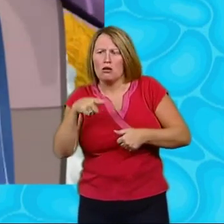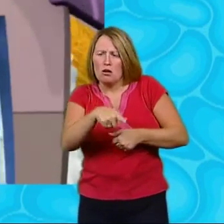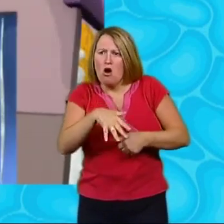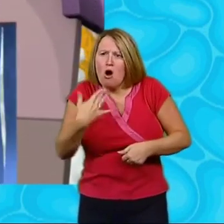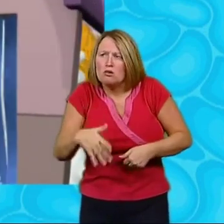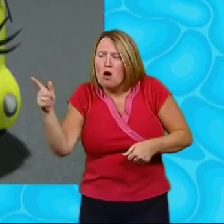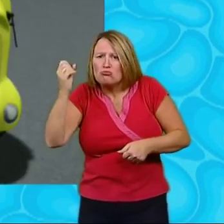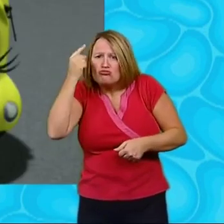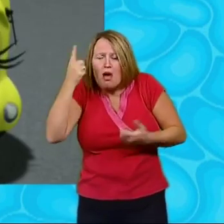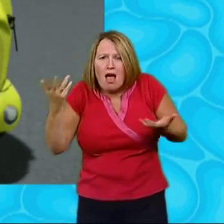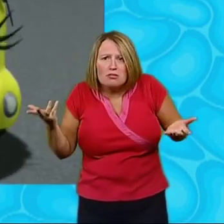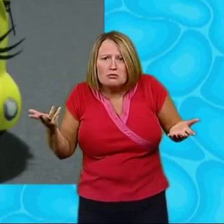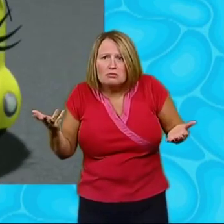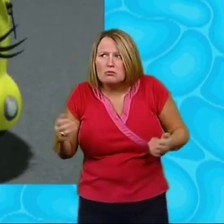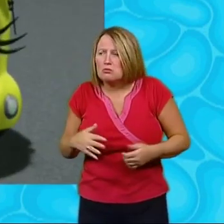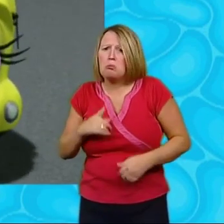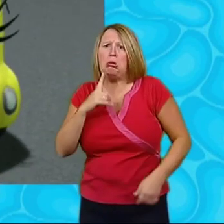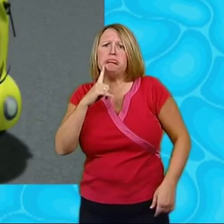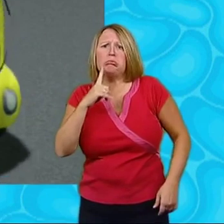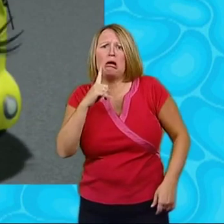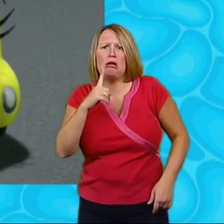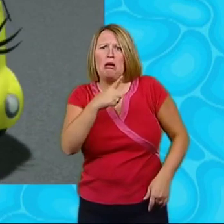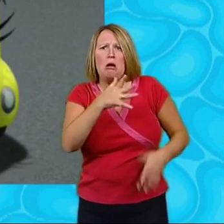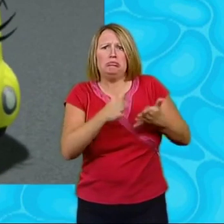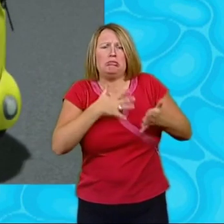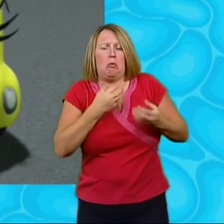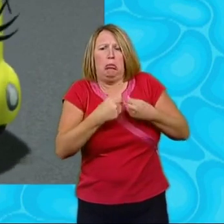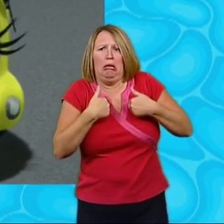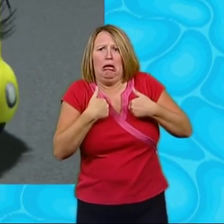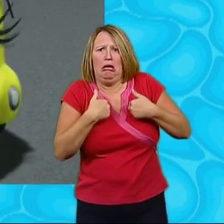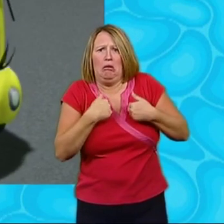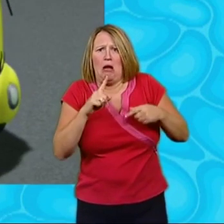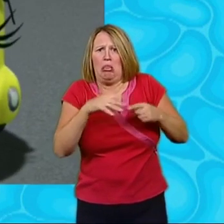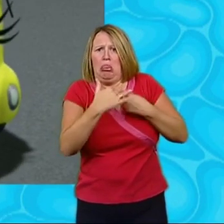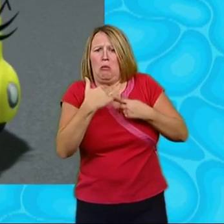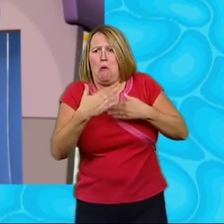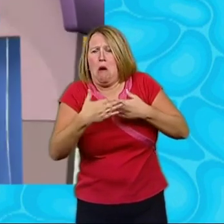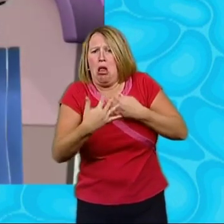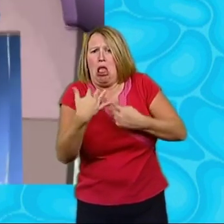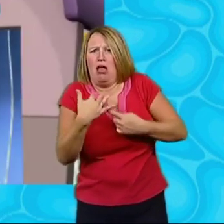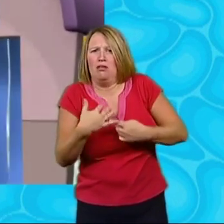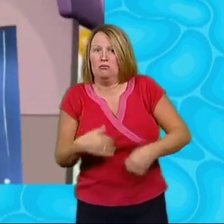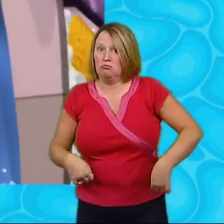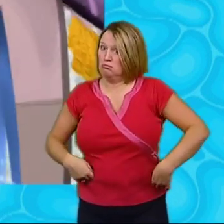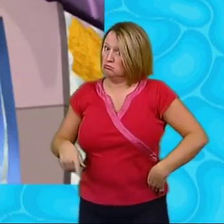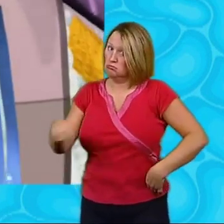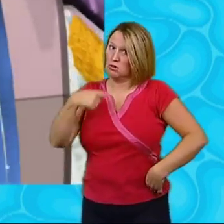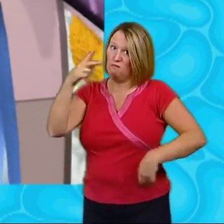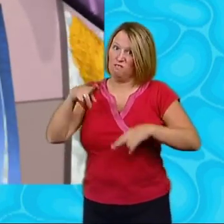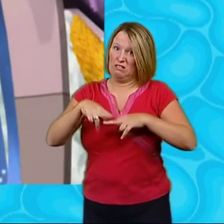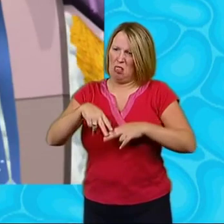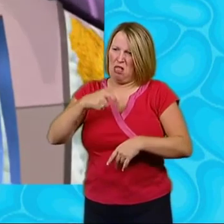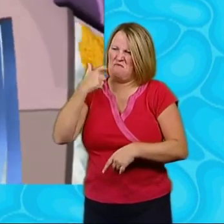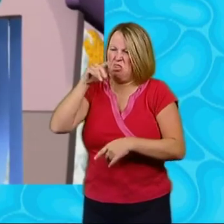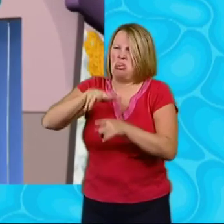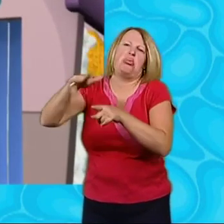your friends it hurts your feelings. But what if they get upset with me? What if they tease me even more? If you called Finley a funny